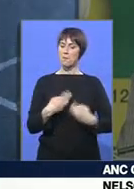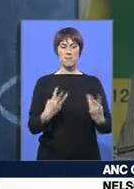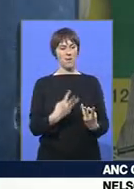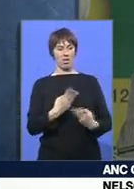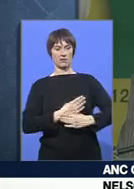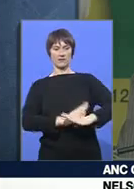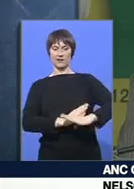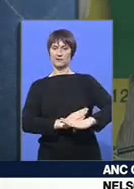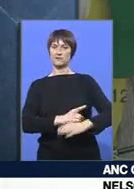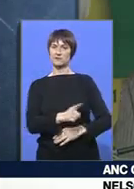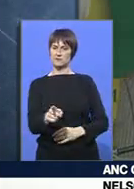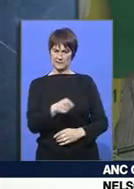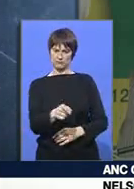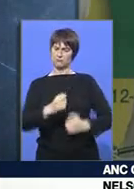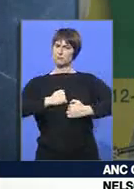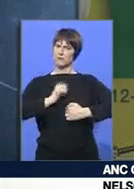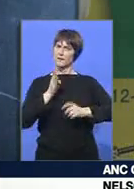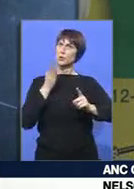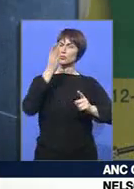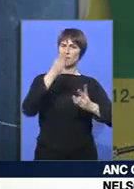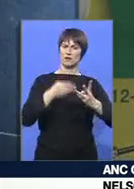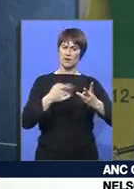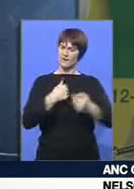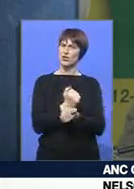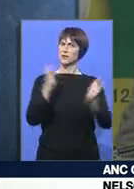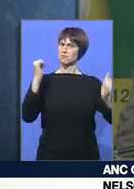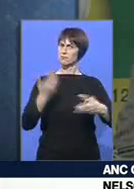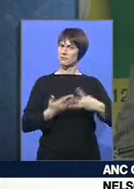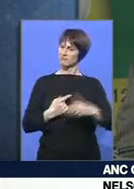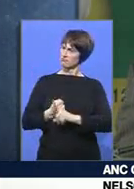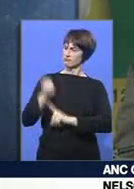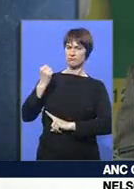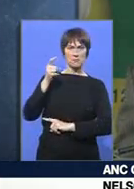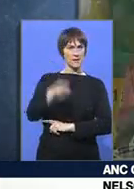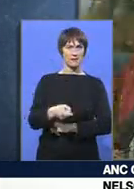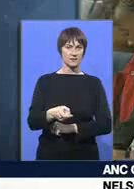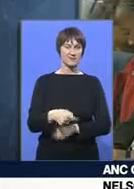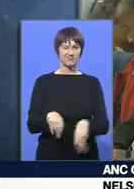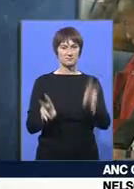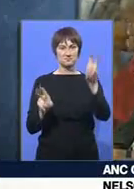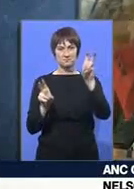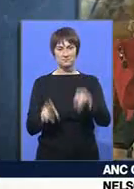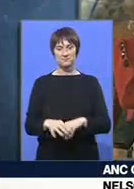people, our future, and our freedom." Unquote.